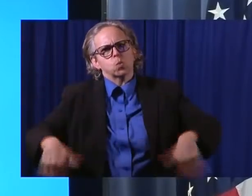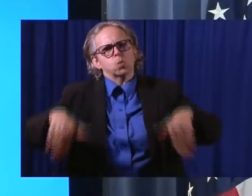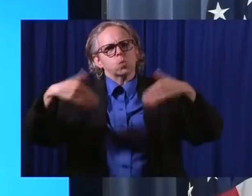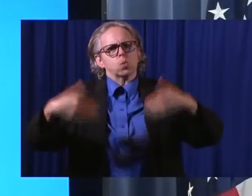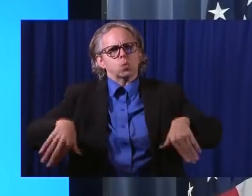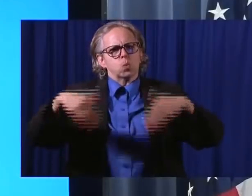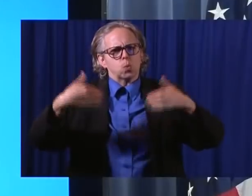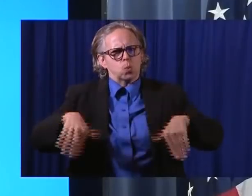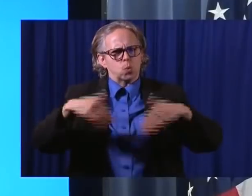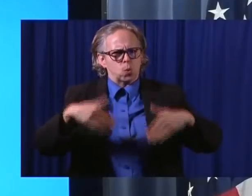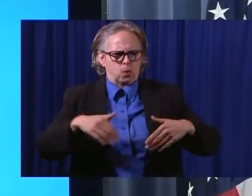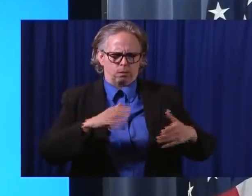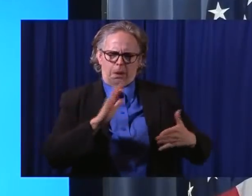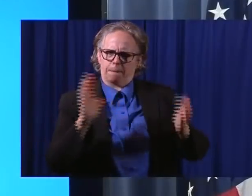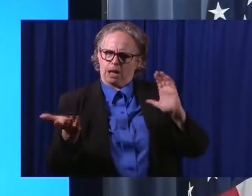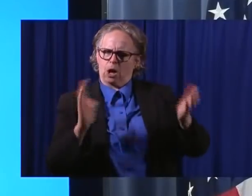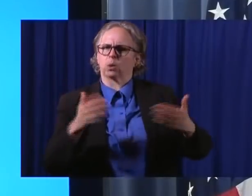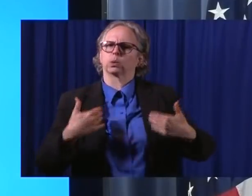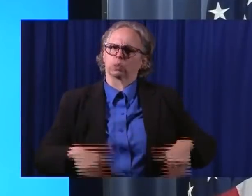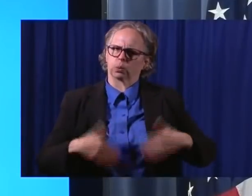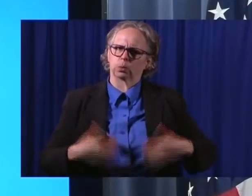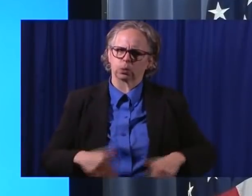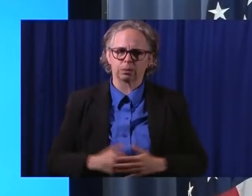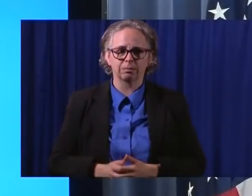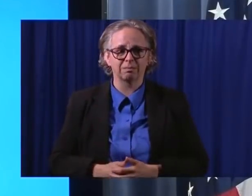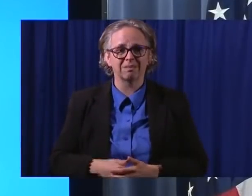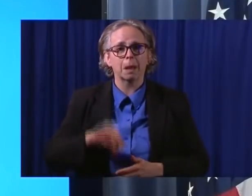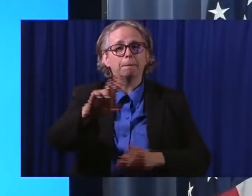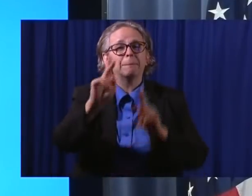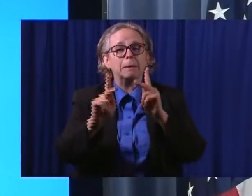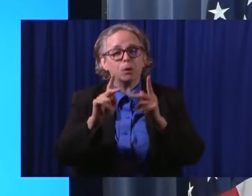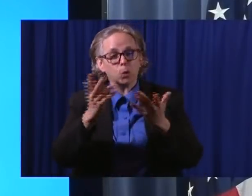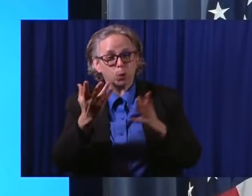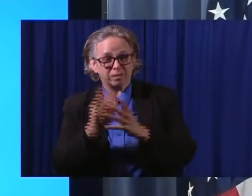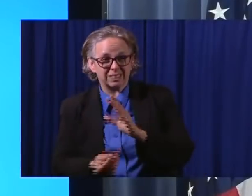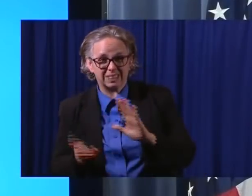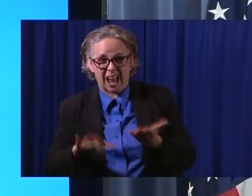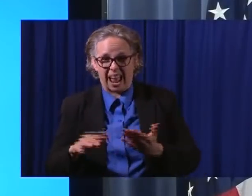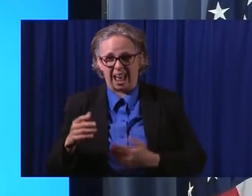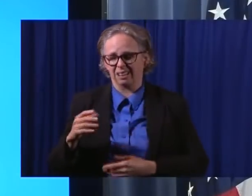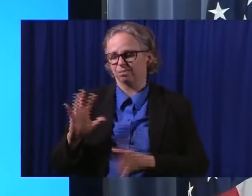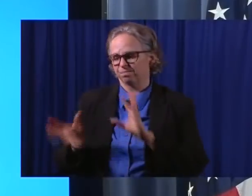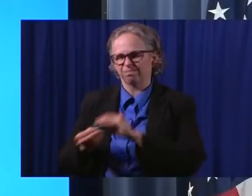The deaths, recording 11.